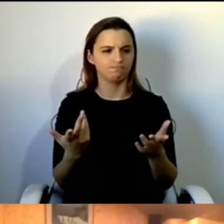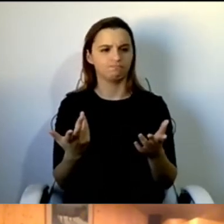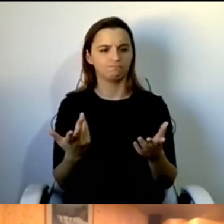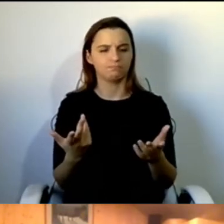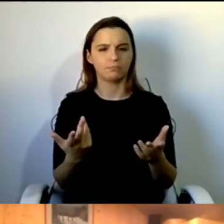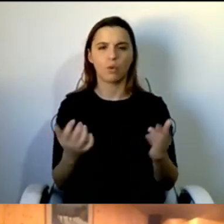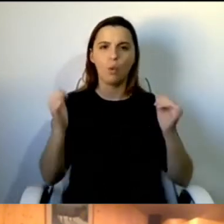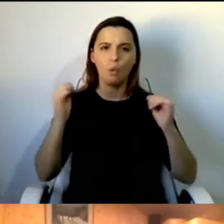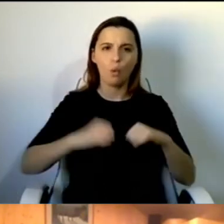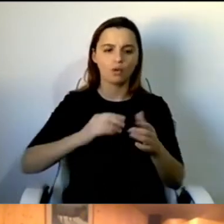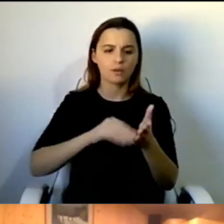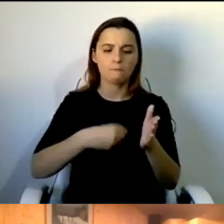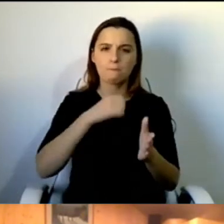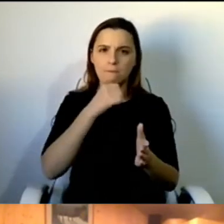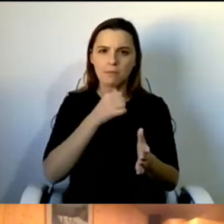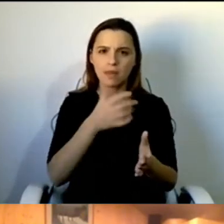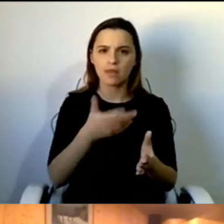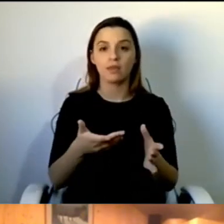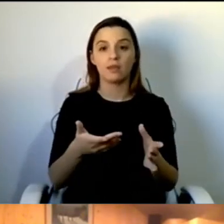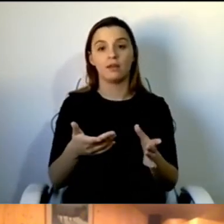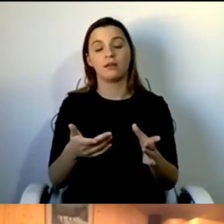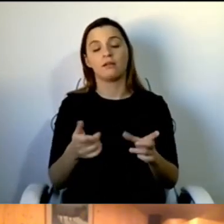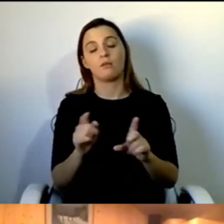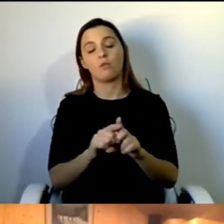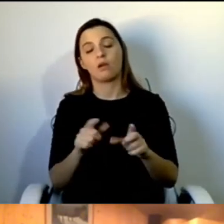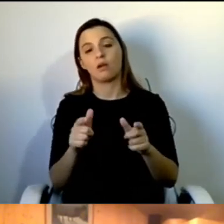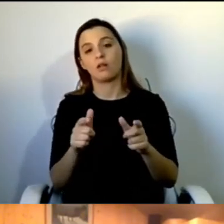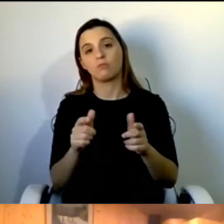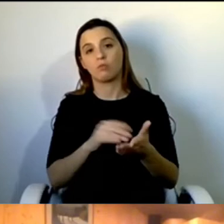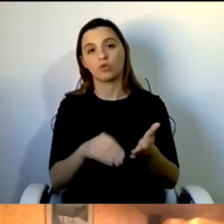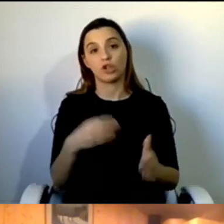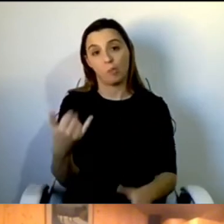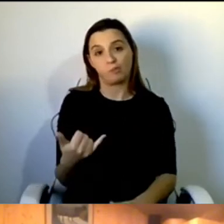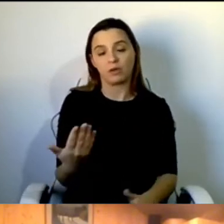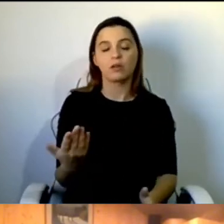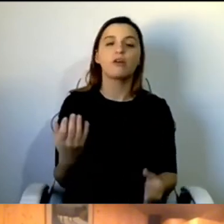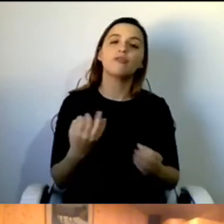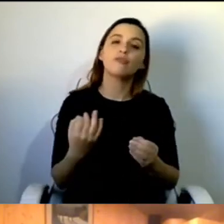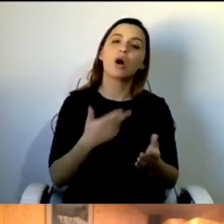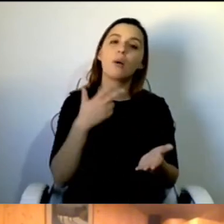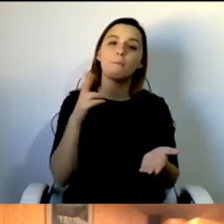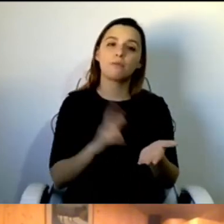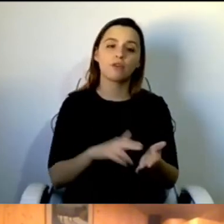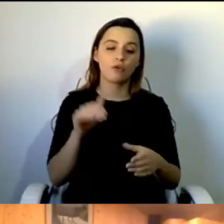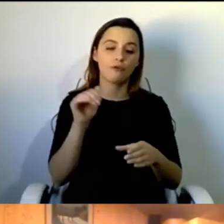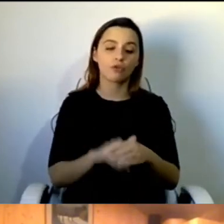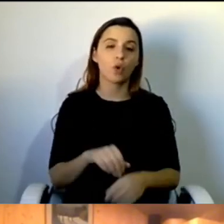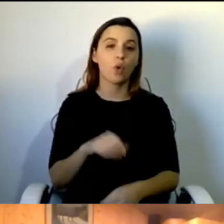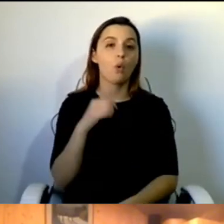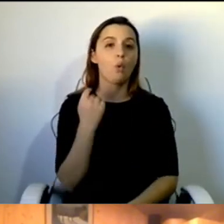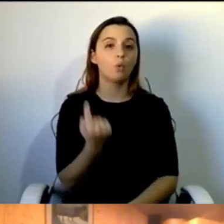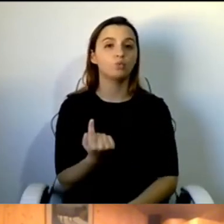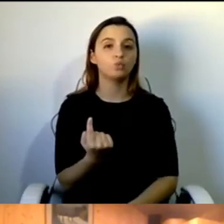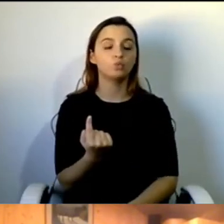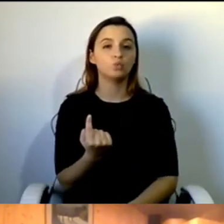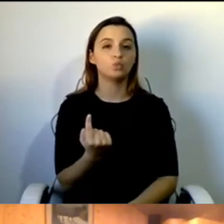subcontractors. It was voted through with one vote in majority. It was a majority of one vote.